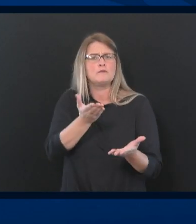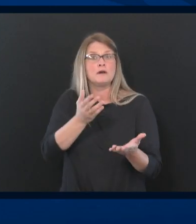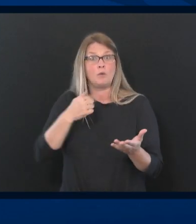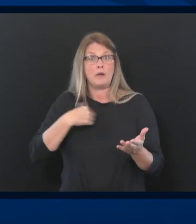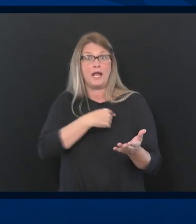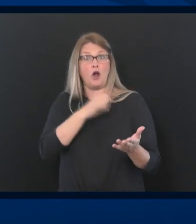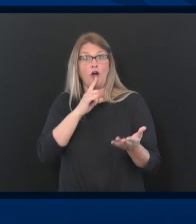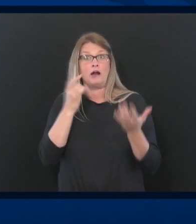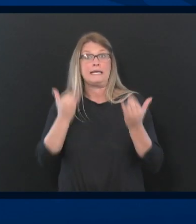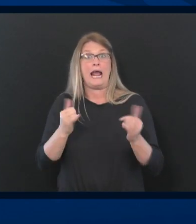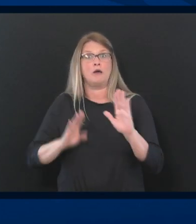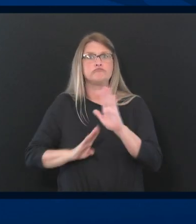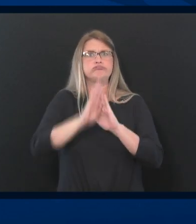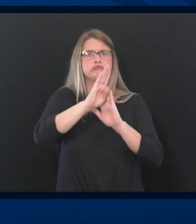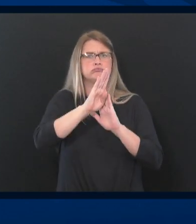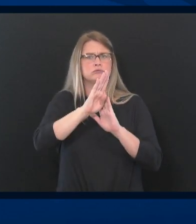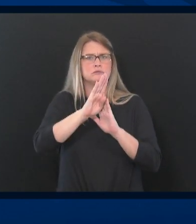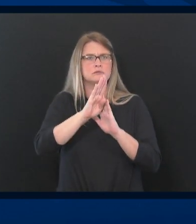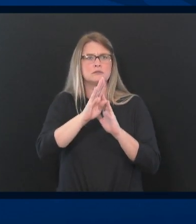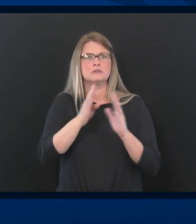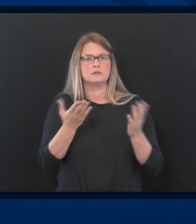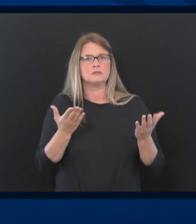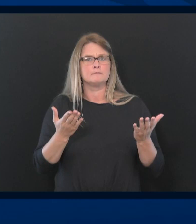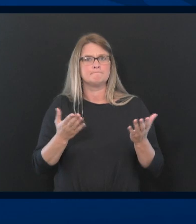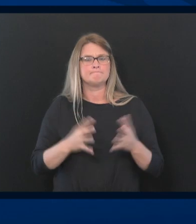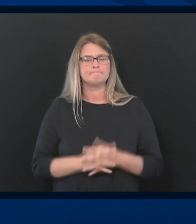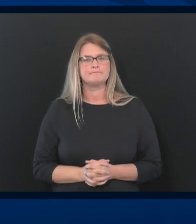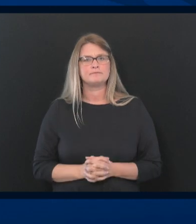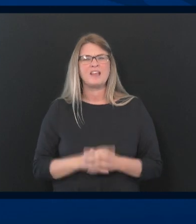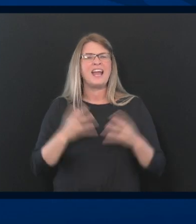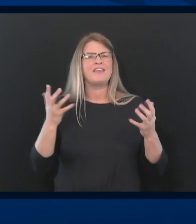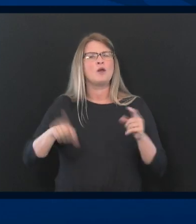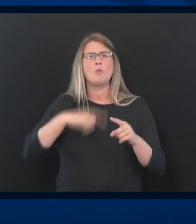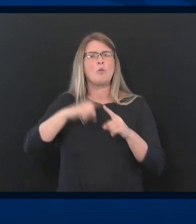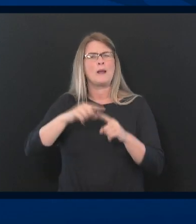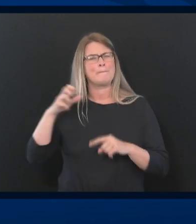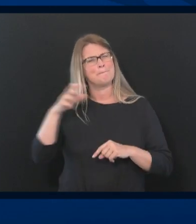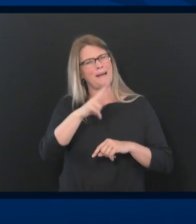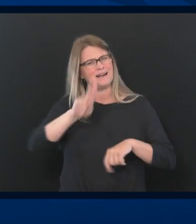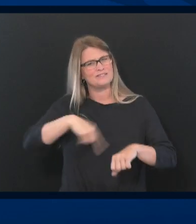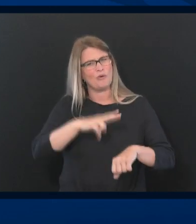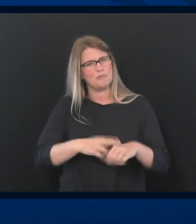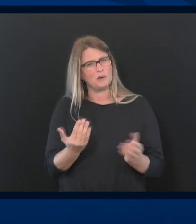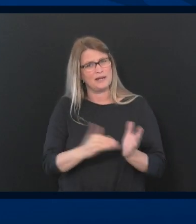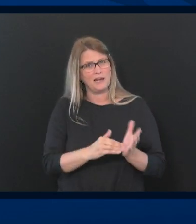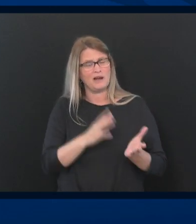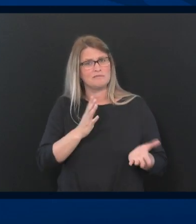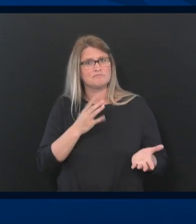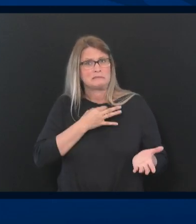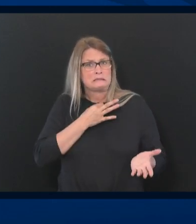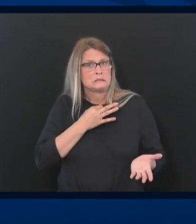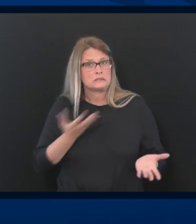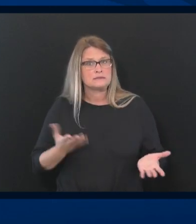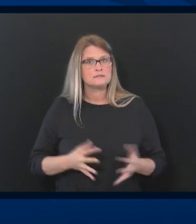what will be the indication that we can maybe start going back to some normalcy? Well, maybe,